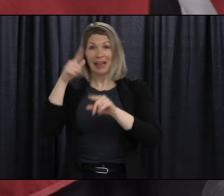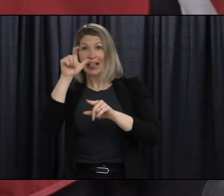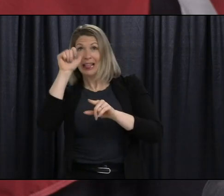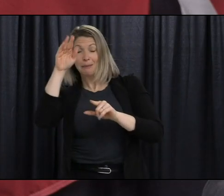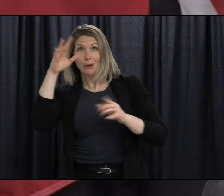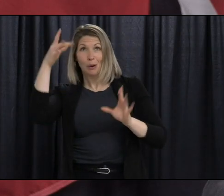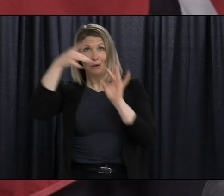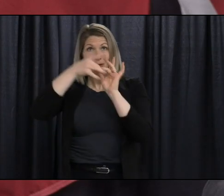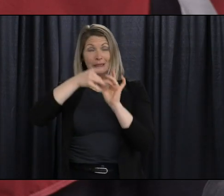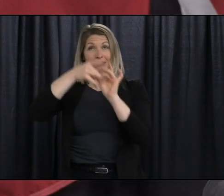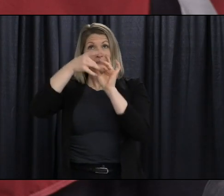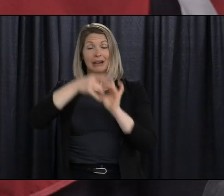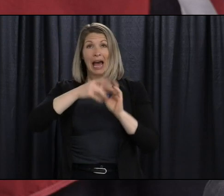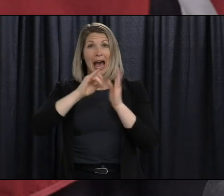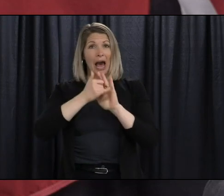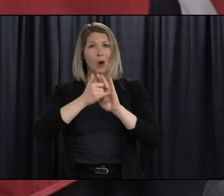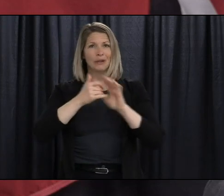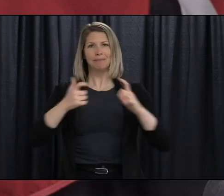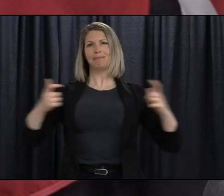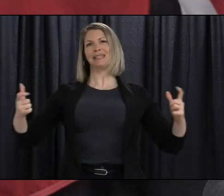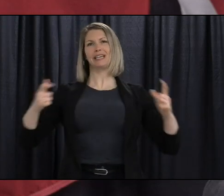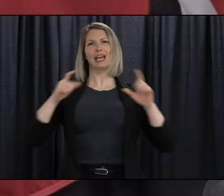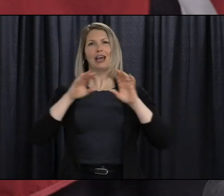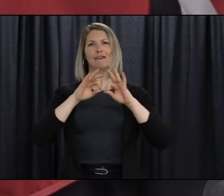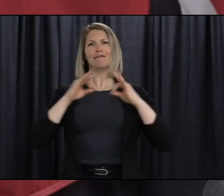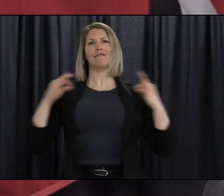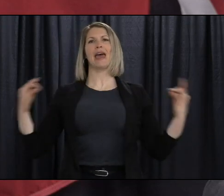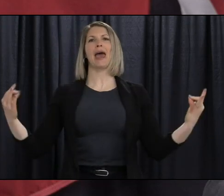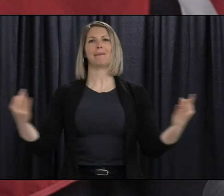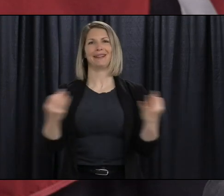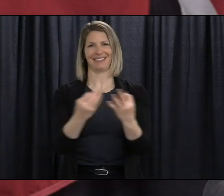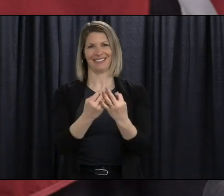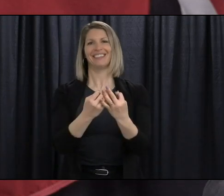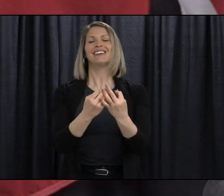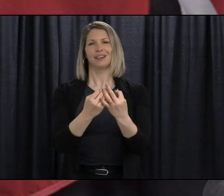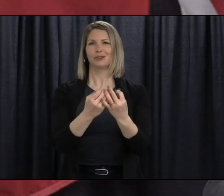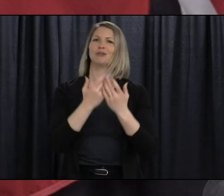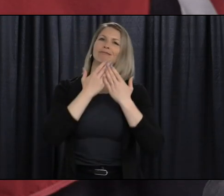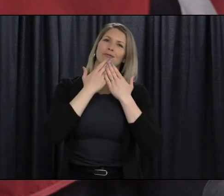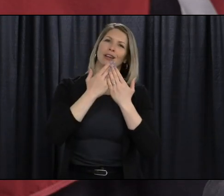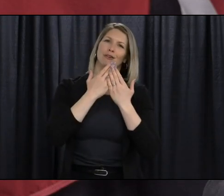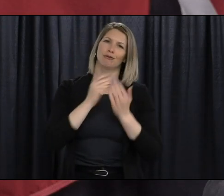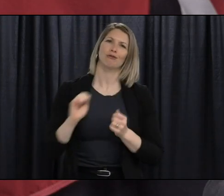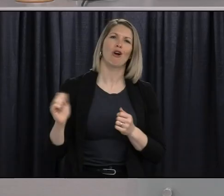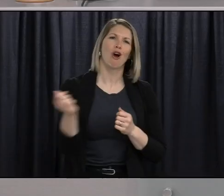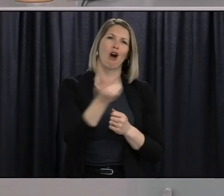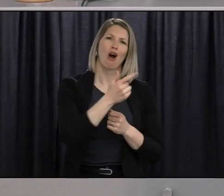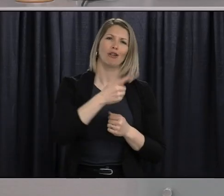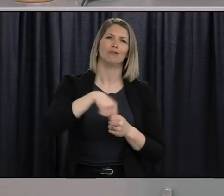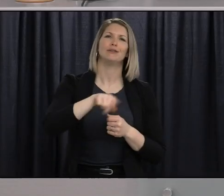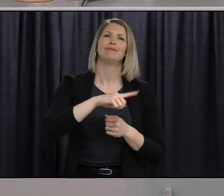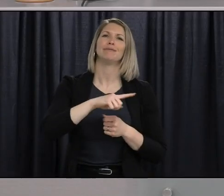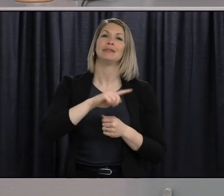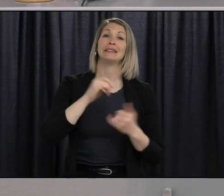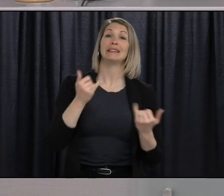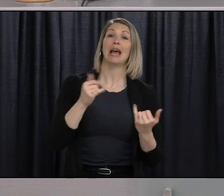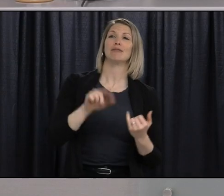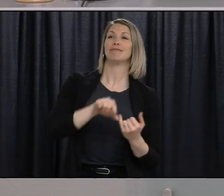Newfoundland and Labrador. I will now turn it over to another member of our family, and that is Minister Hagee, for his comments today.